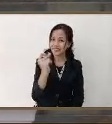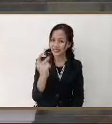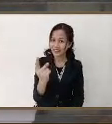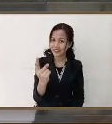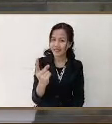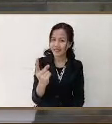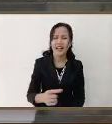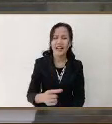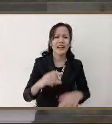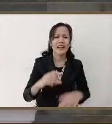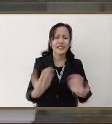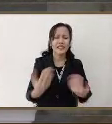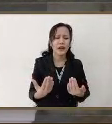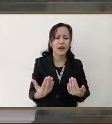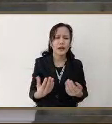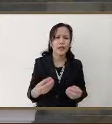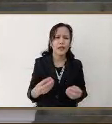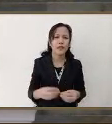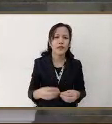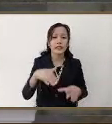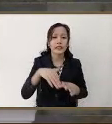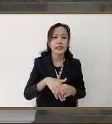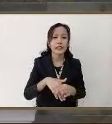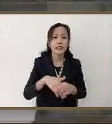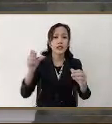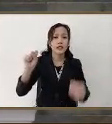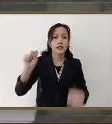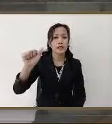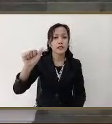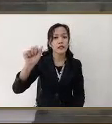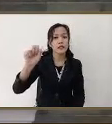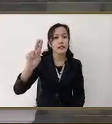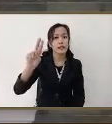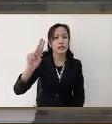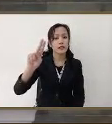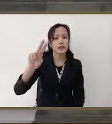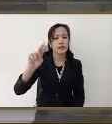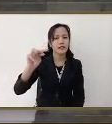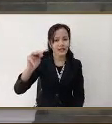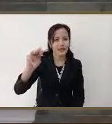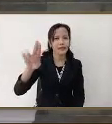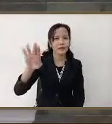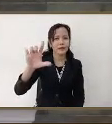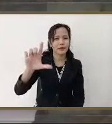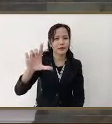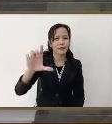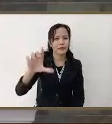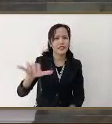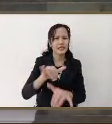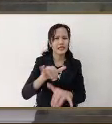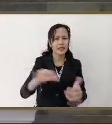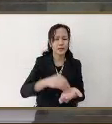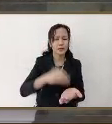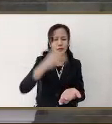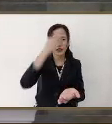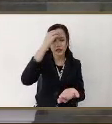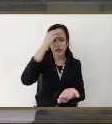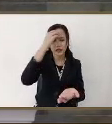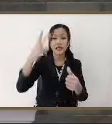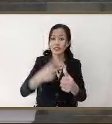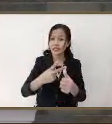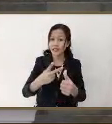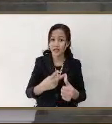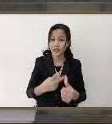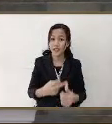1 Samuel, a simple outline na pwede natin matutunan sa 1 Samuel that I've discussed to you last time, is that ay nahati